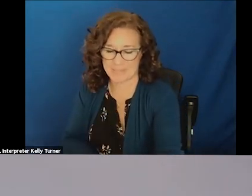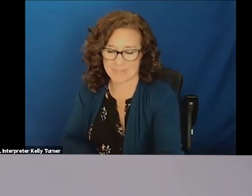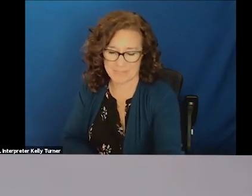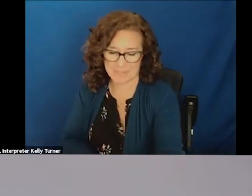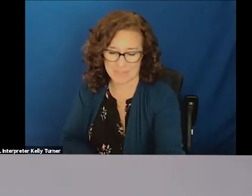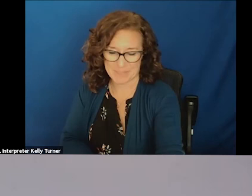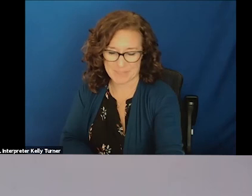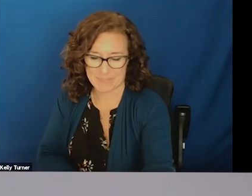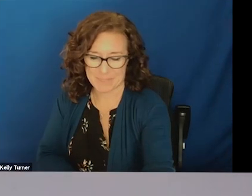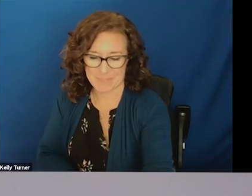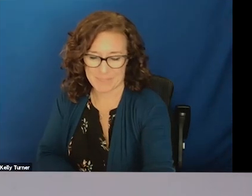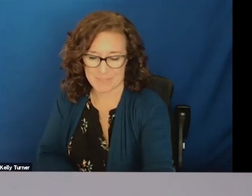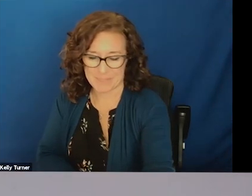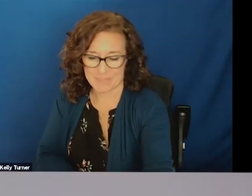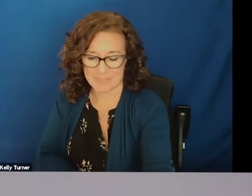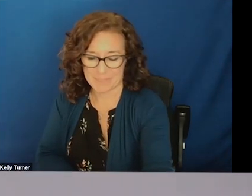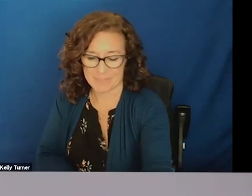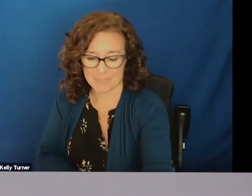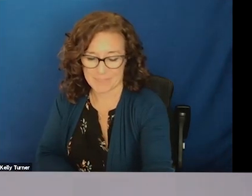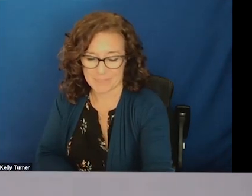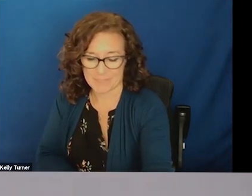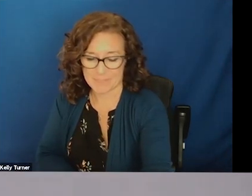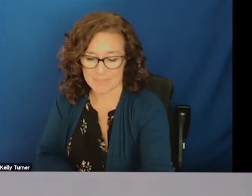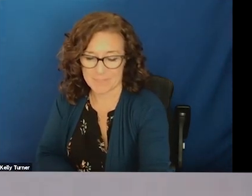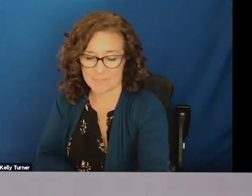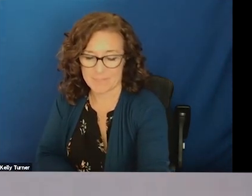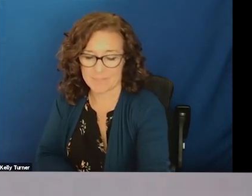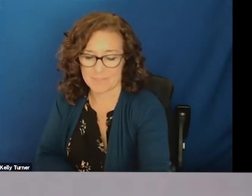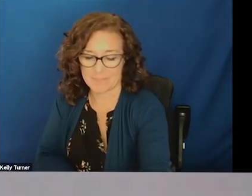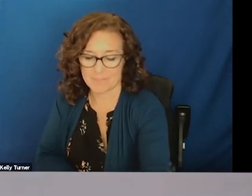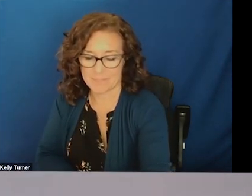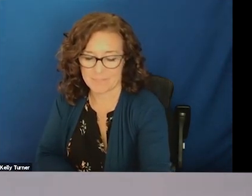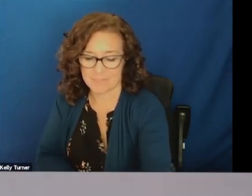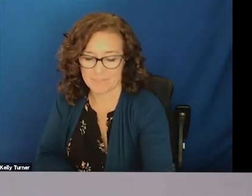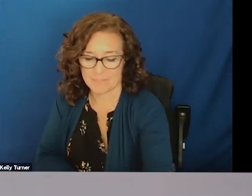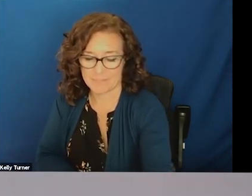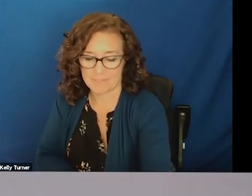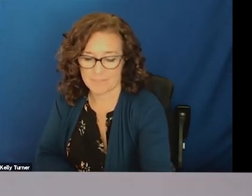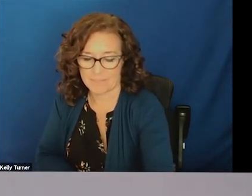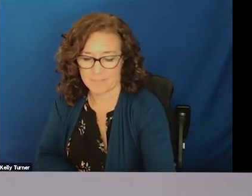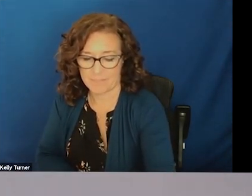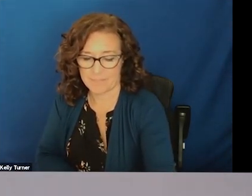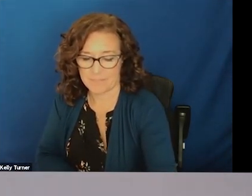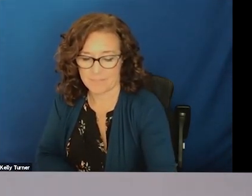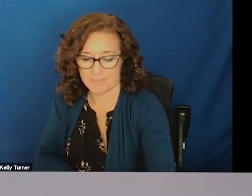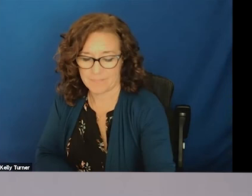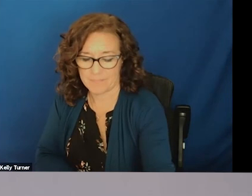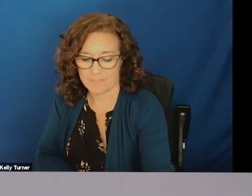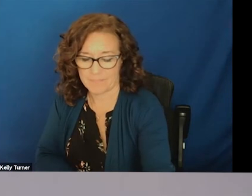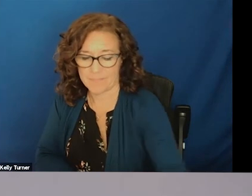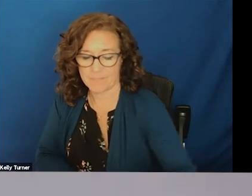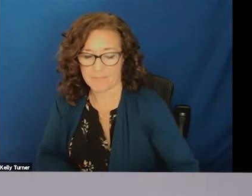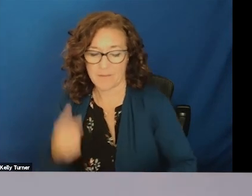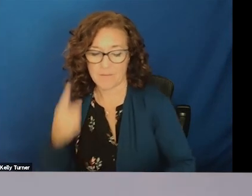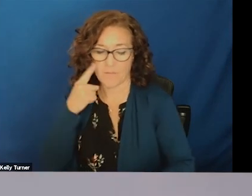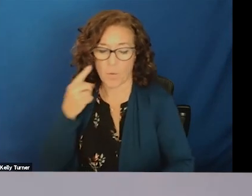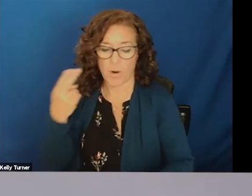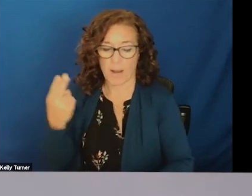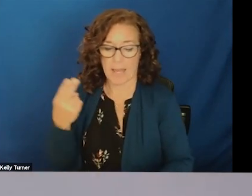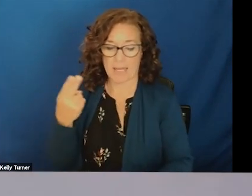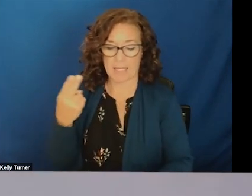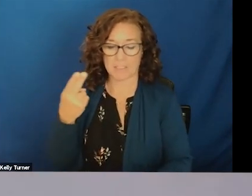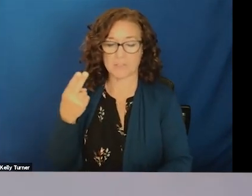you. For agenda item H, I am seeing that there are no consent items that were designated for